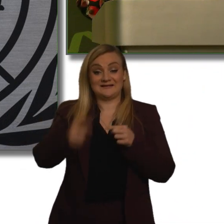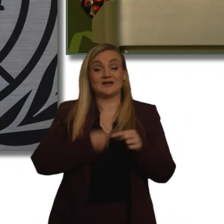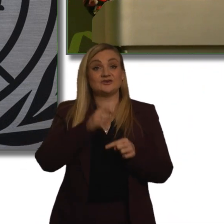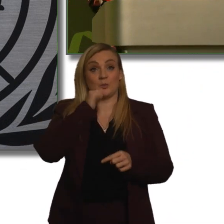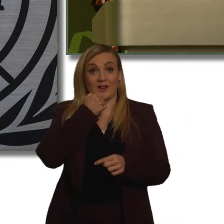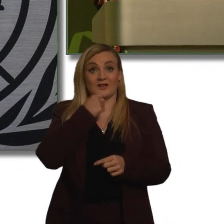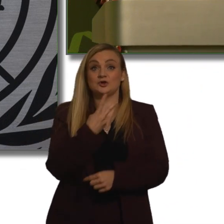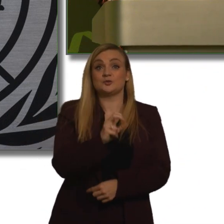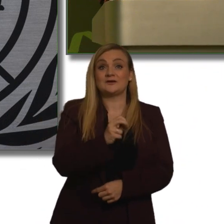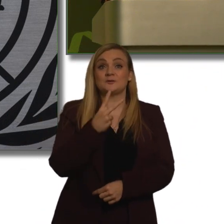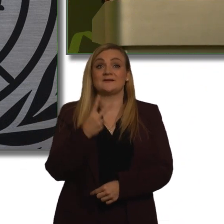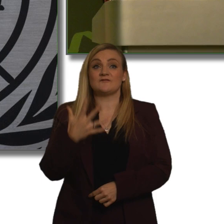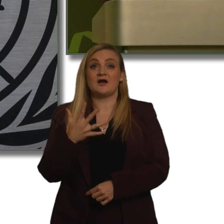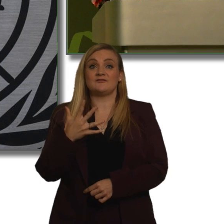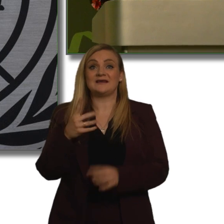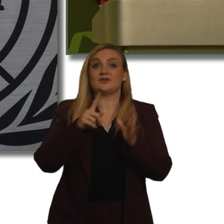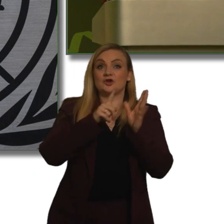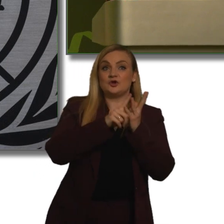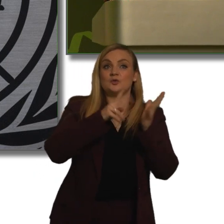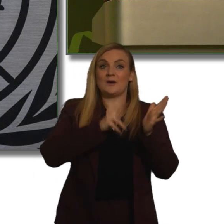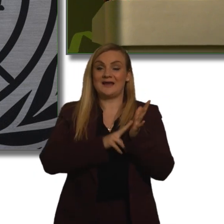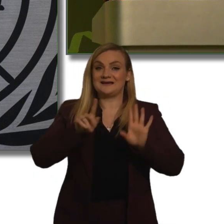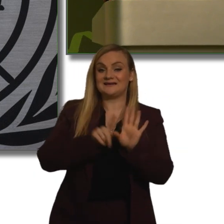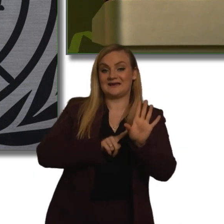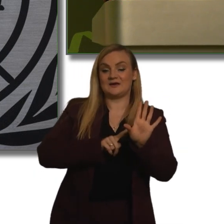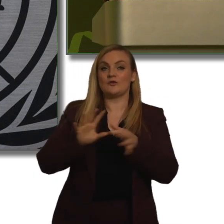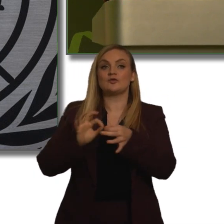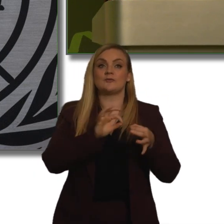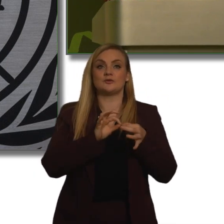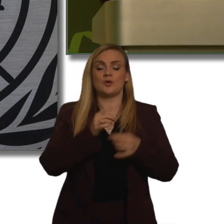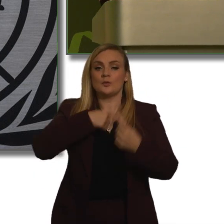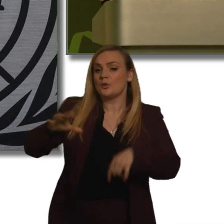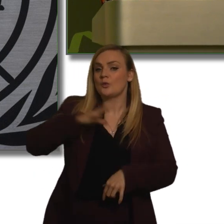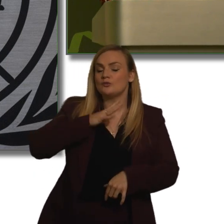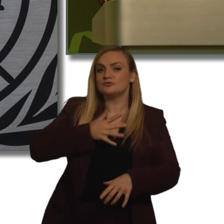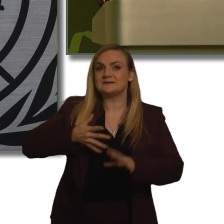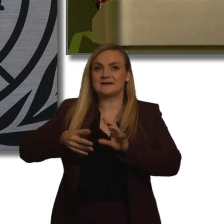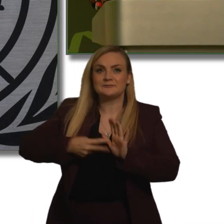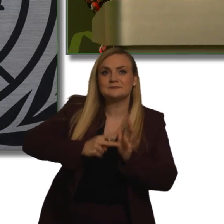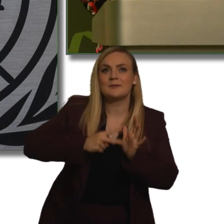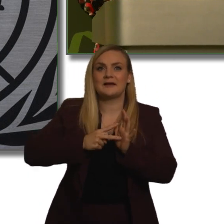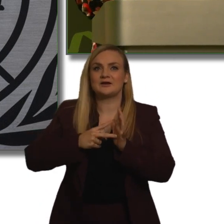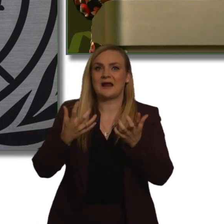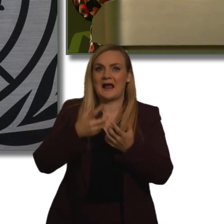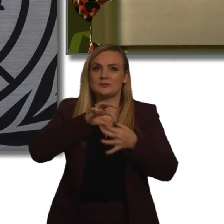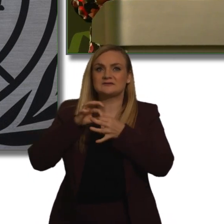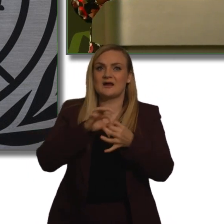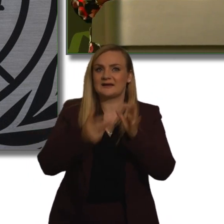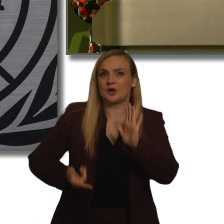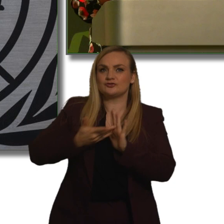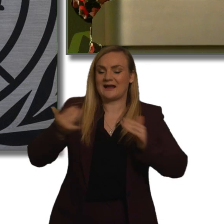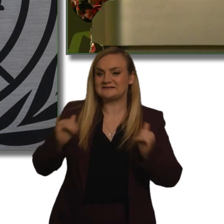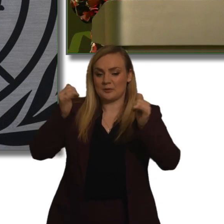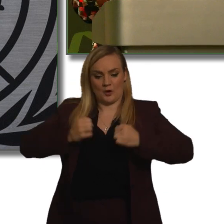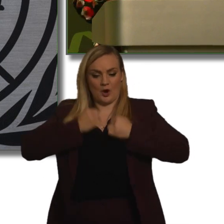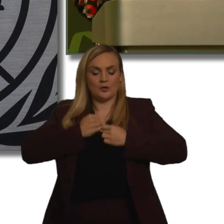of Cooperatives. We're already planning how our society can contribute and celebrate our own achievements